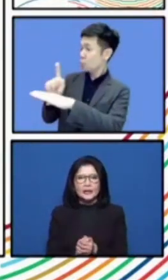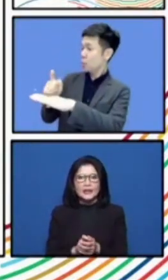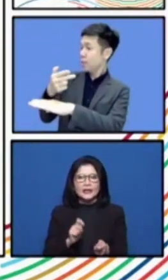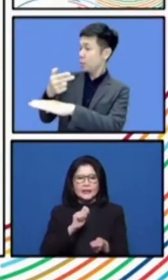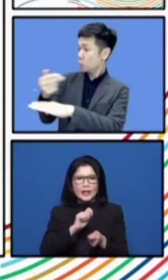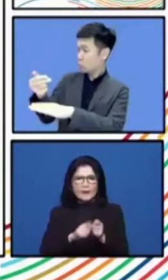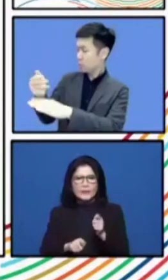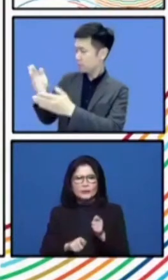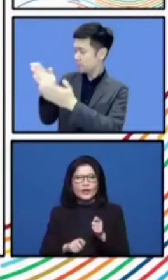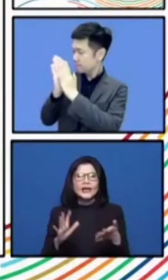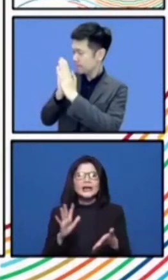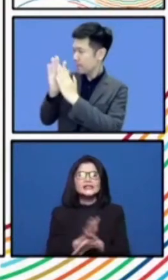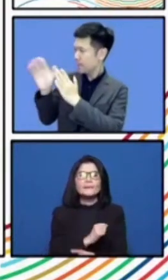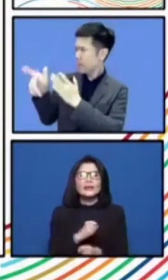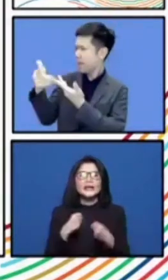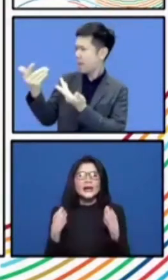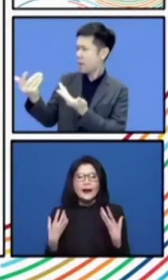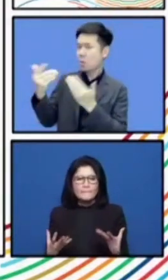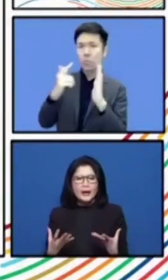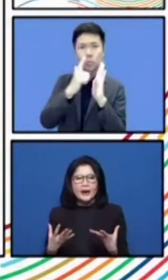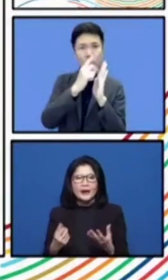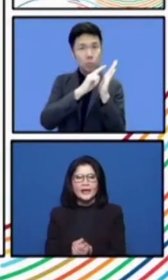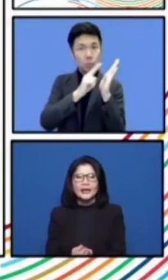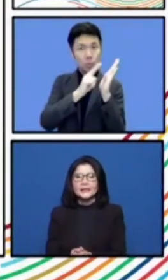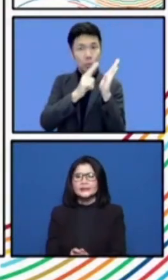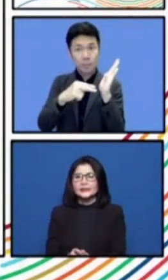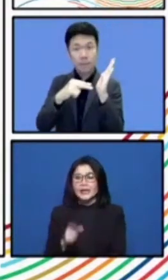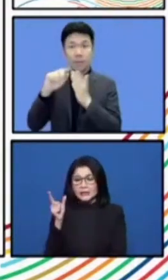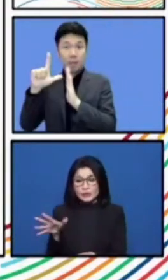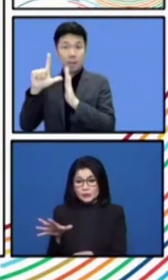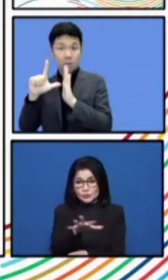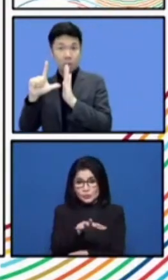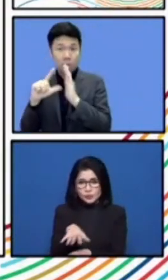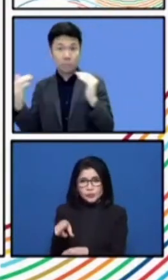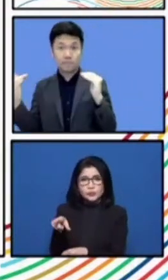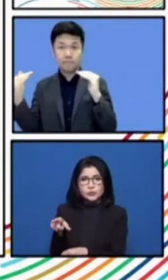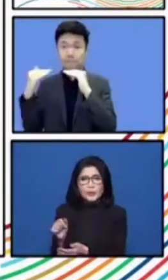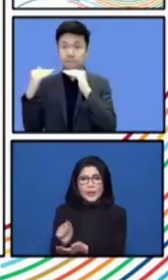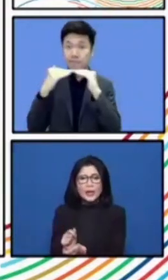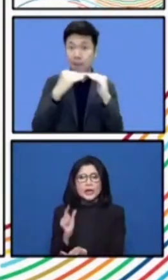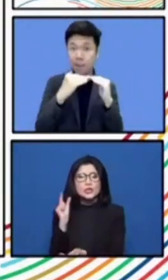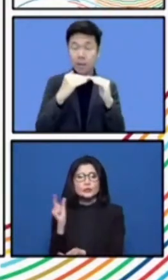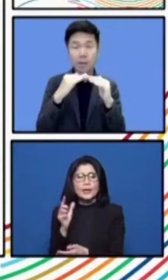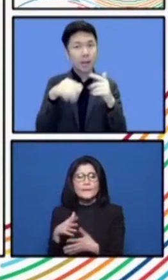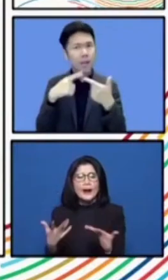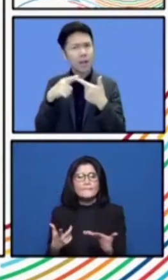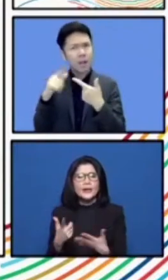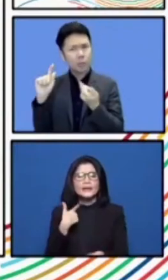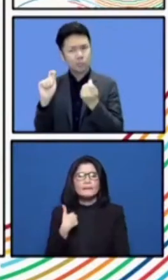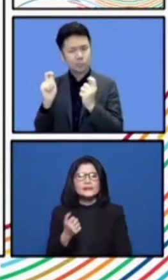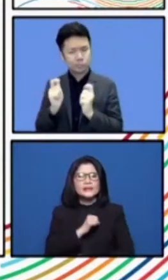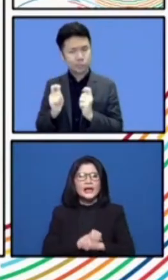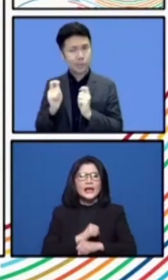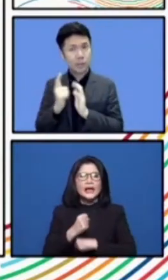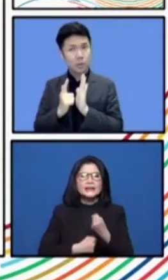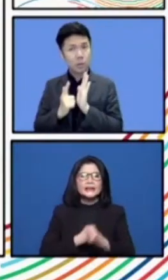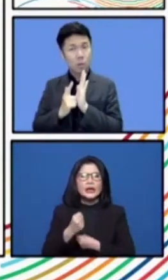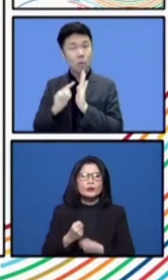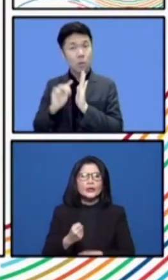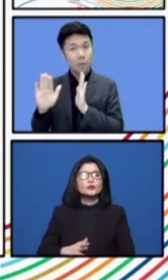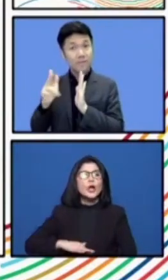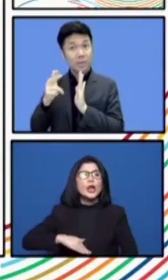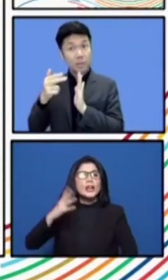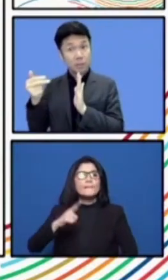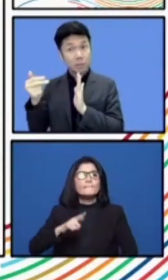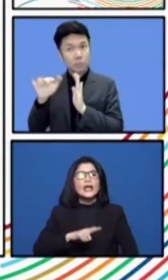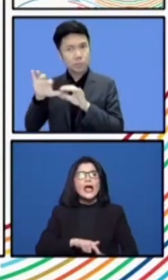or priorities in our region to more effectively harmonize National legislation with the convention in countries of